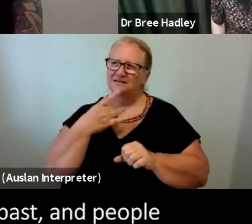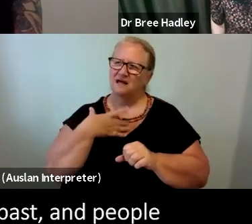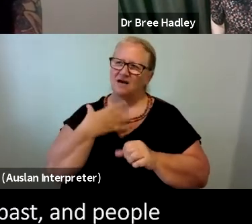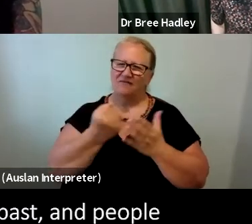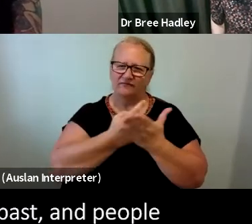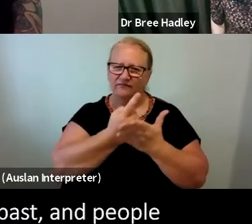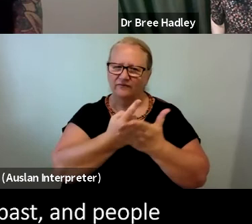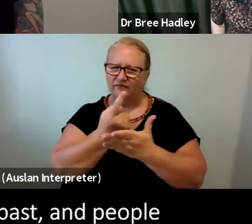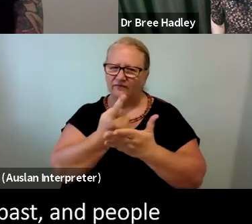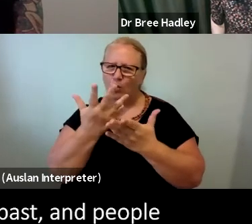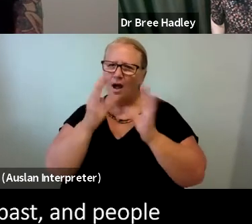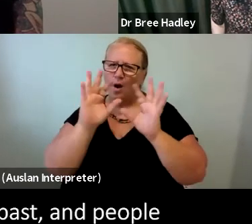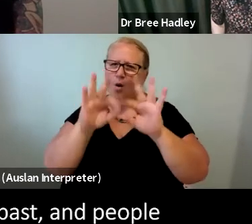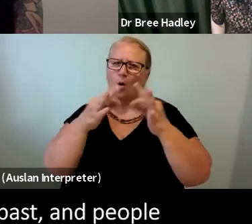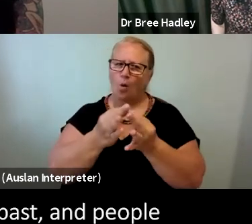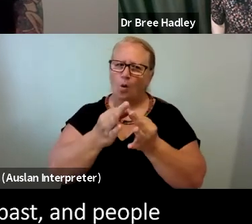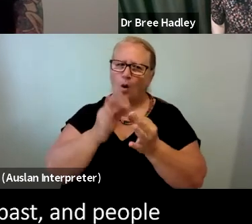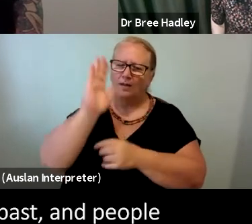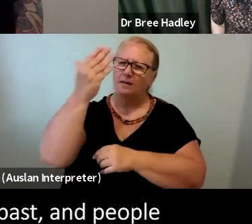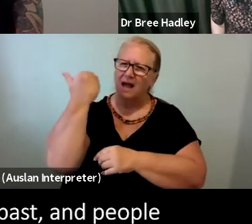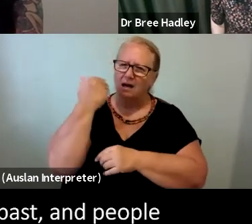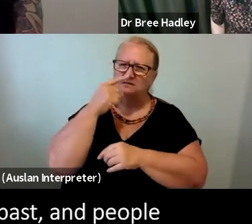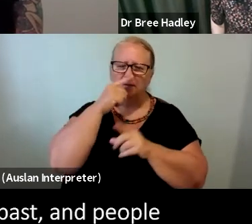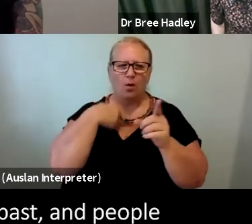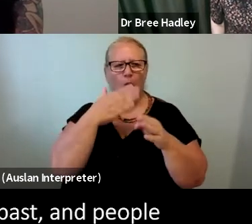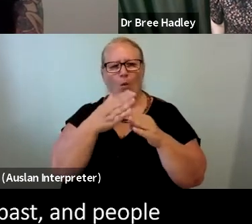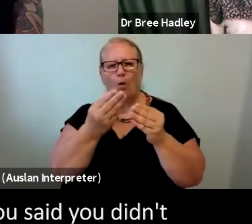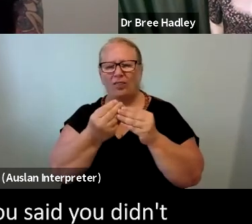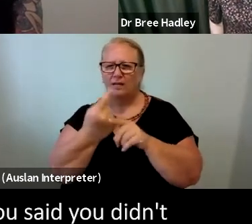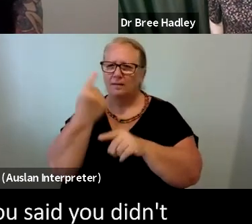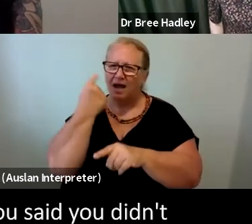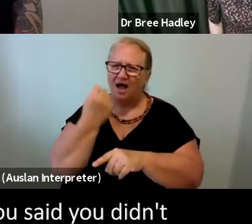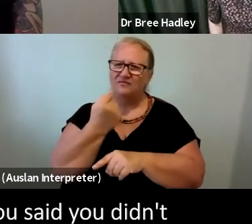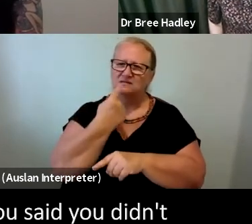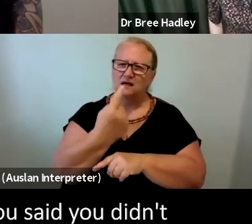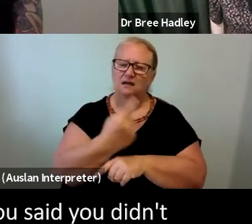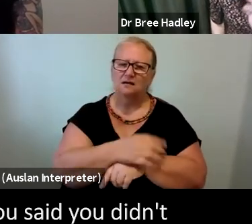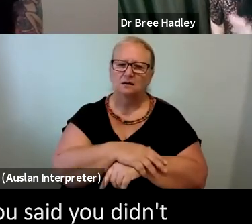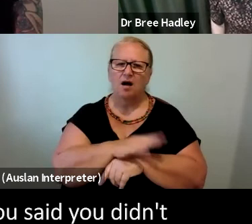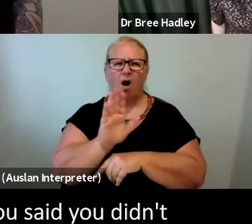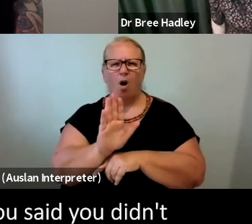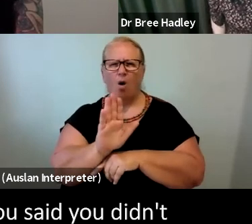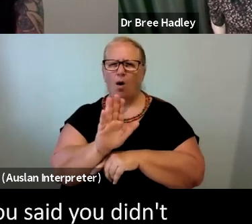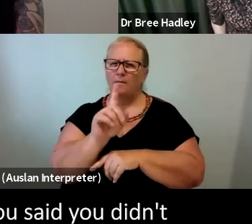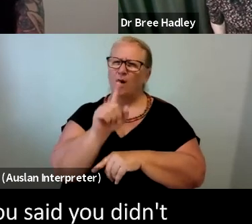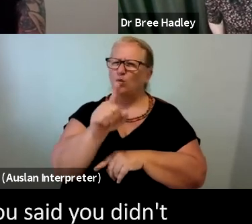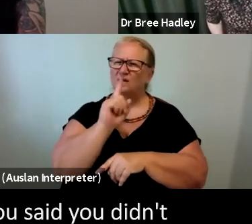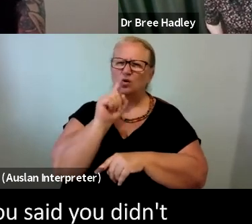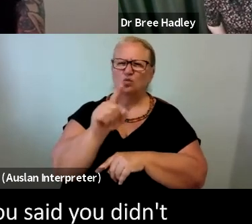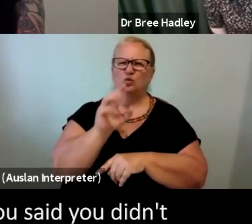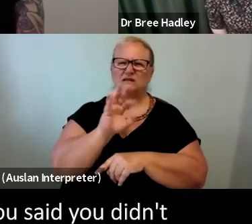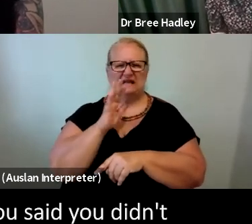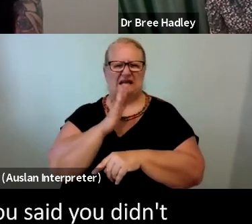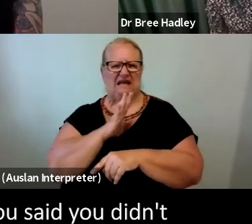where organizations in the past and people I've worked with in the past have said, oh, but you said you didn't need